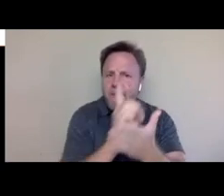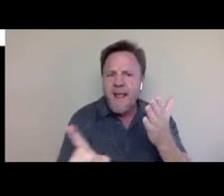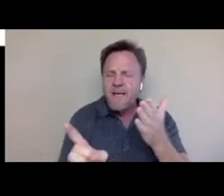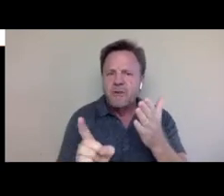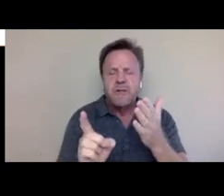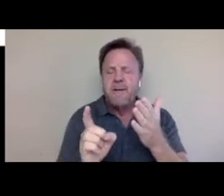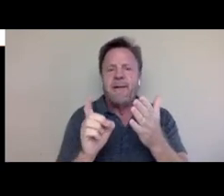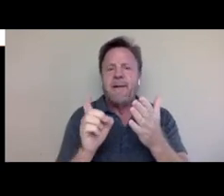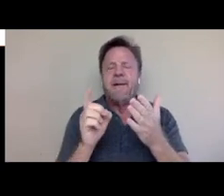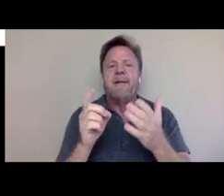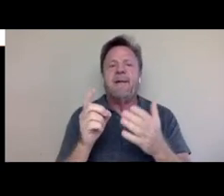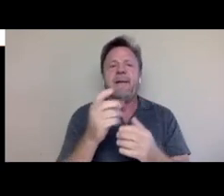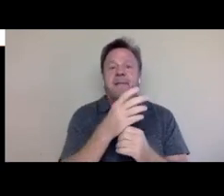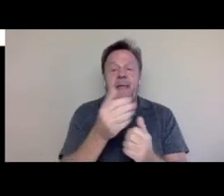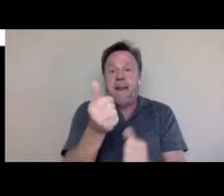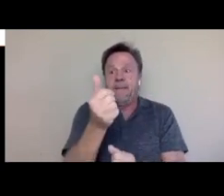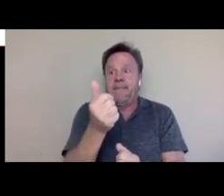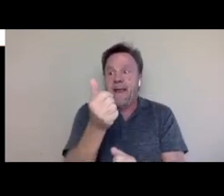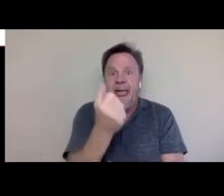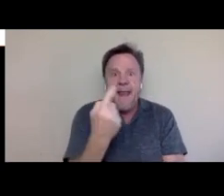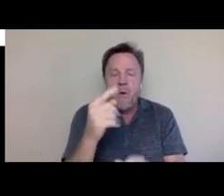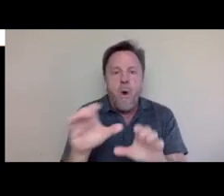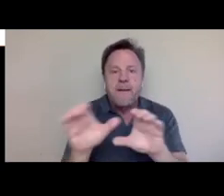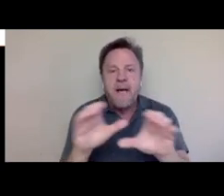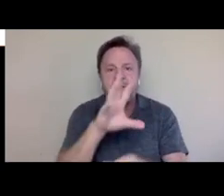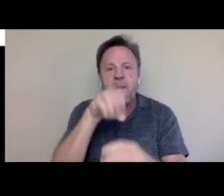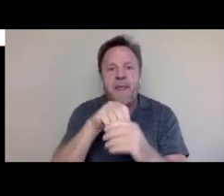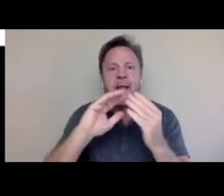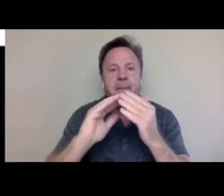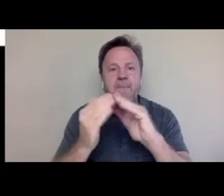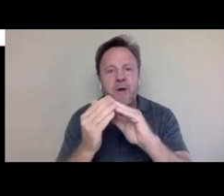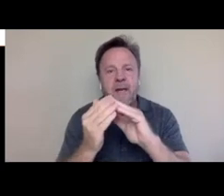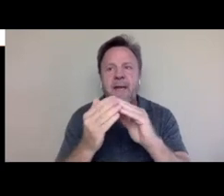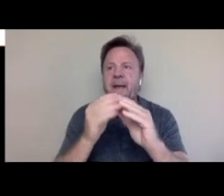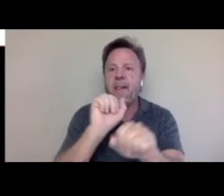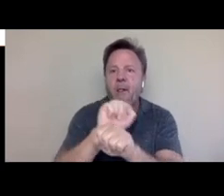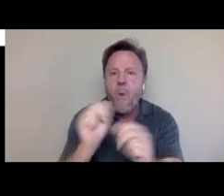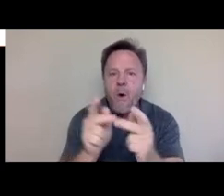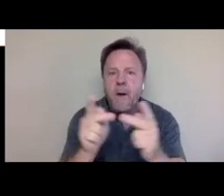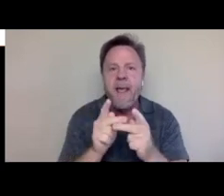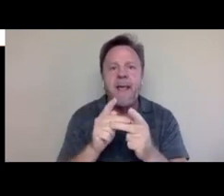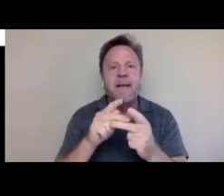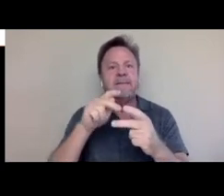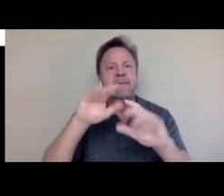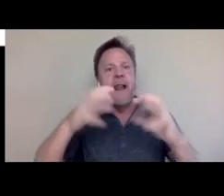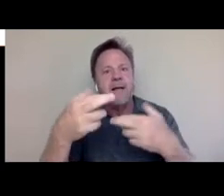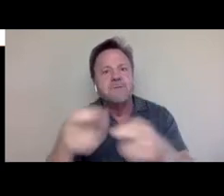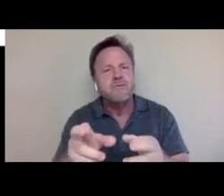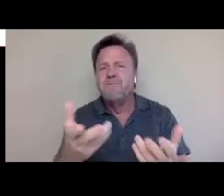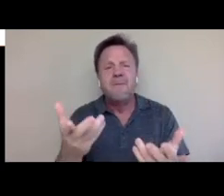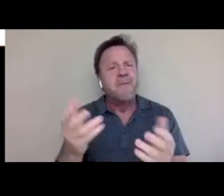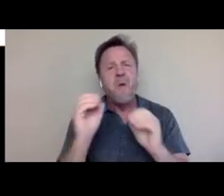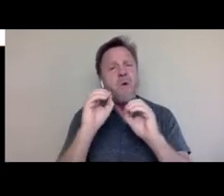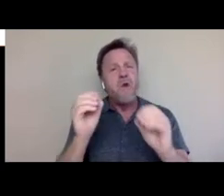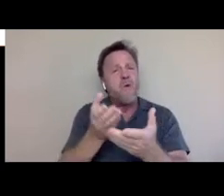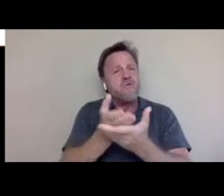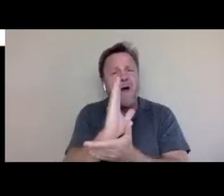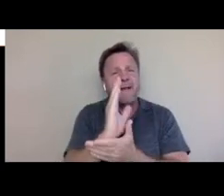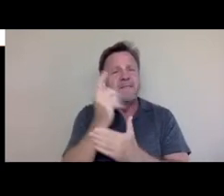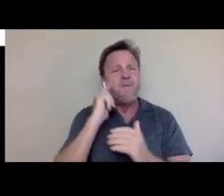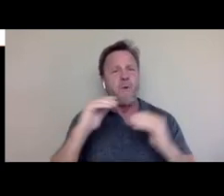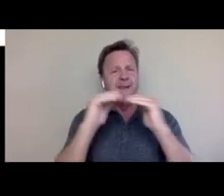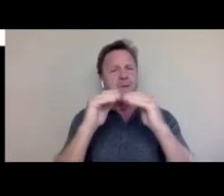all that anyone does in a community, in the workplace, in the classroom. There was no right to equal